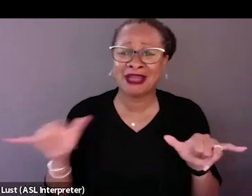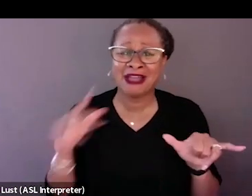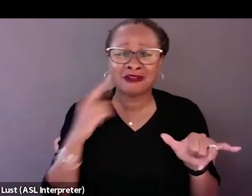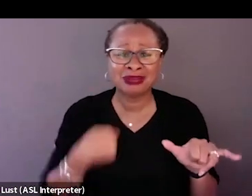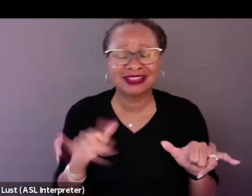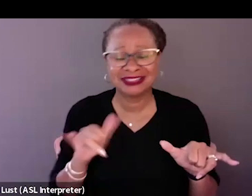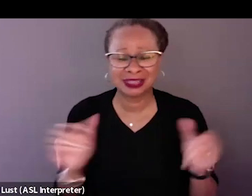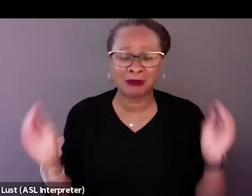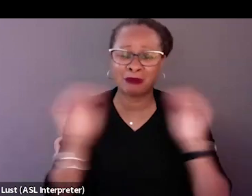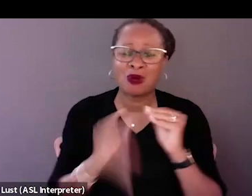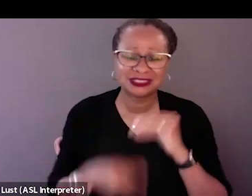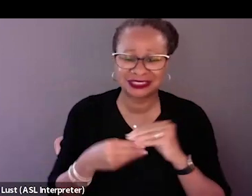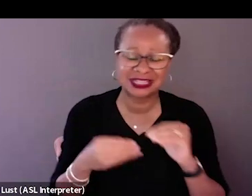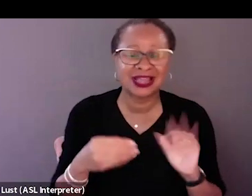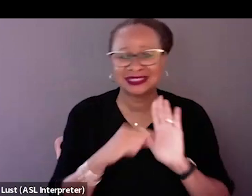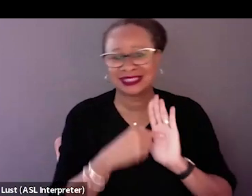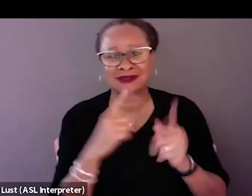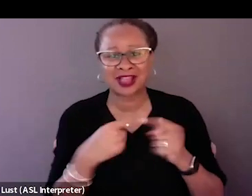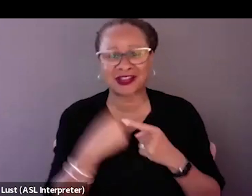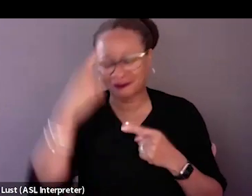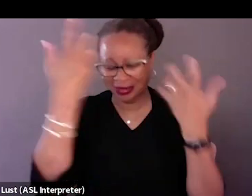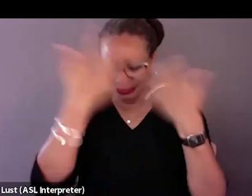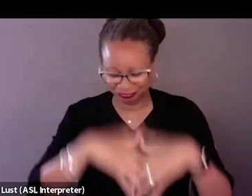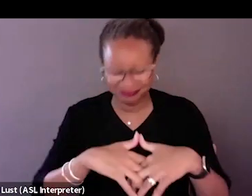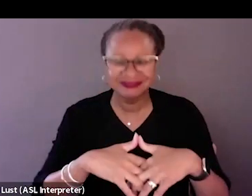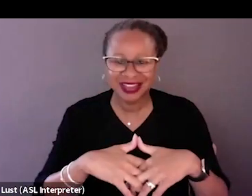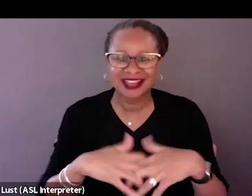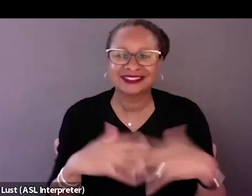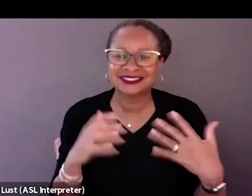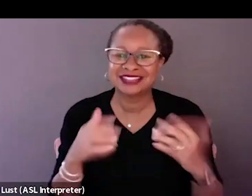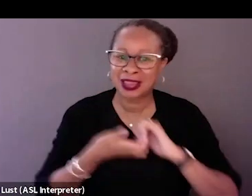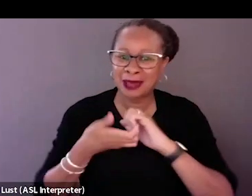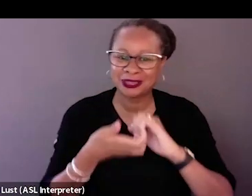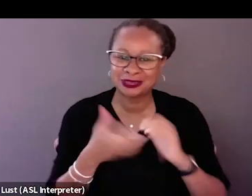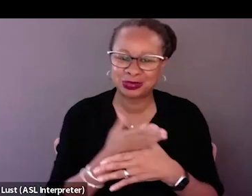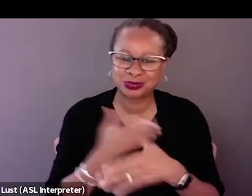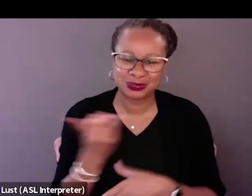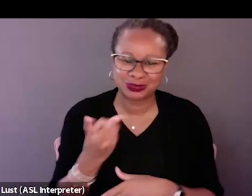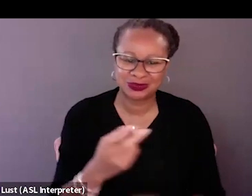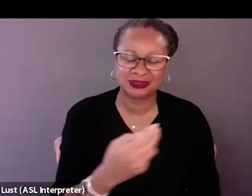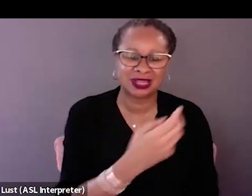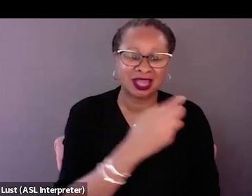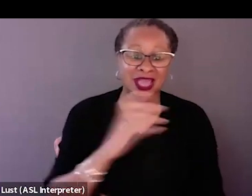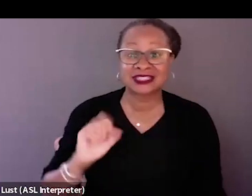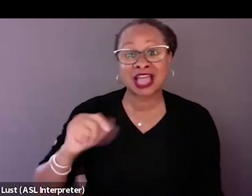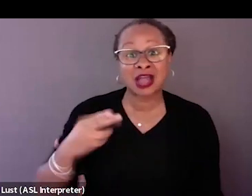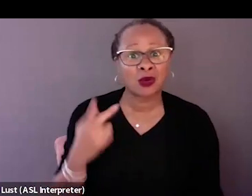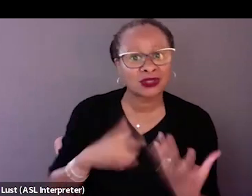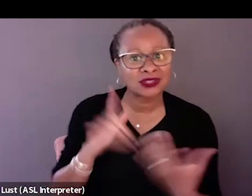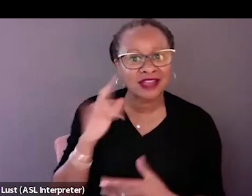further, a sign of the kind of mind meld collaboration. But yeah, Sarah, I'm curious for you, what was it like coming onto the